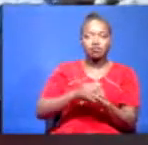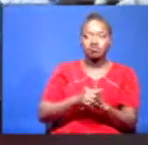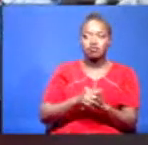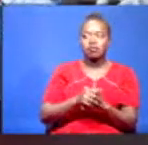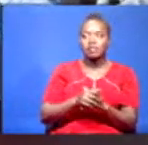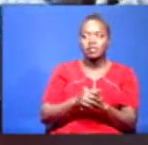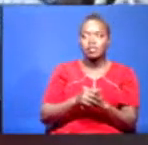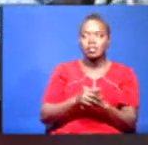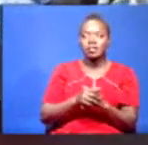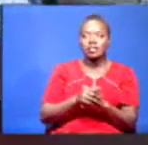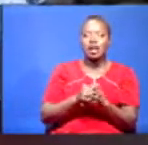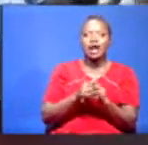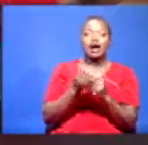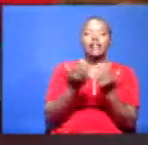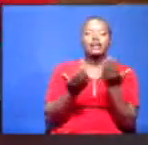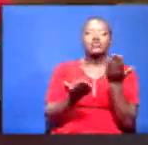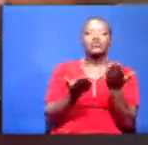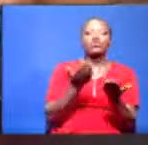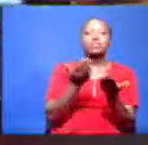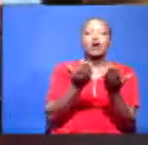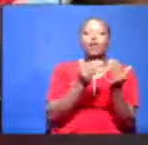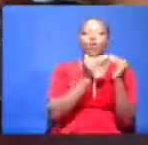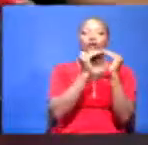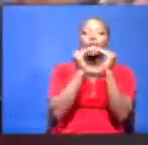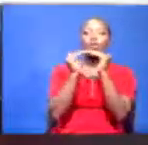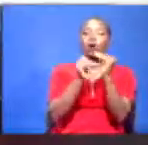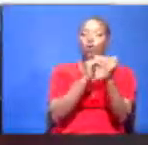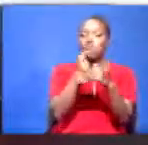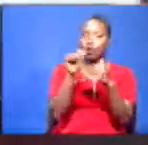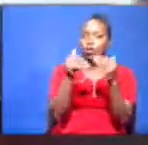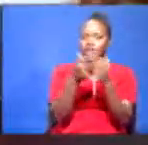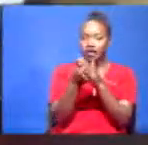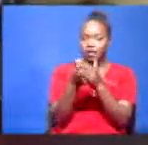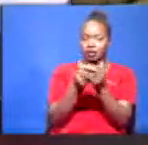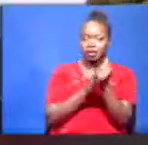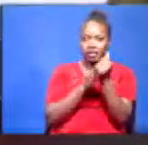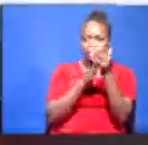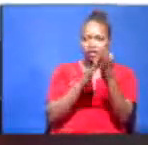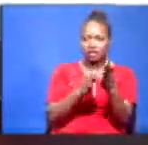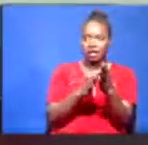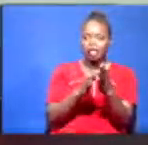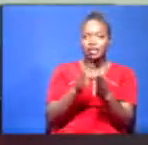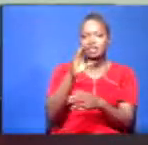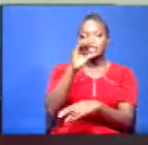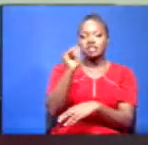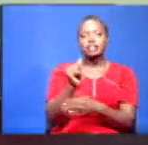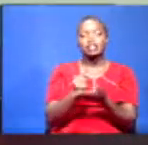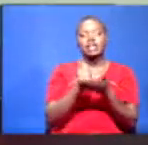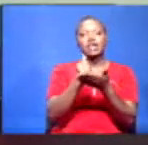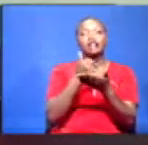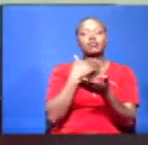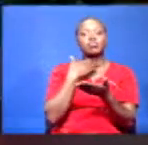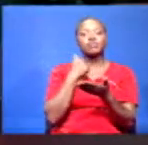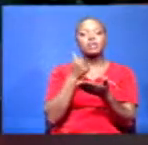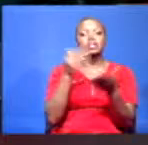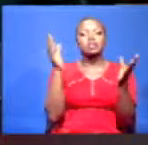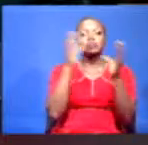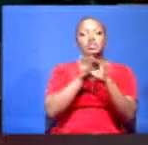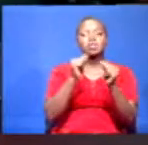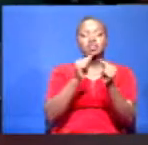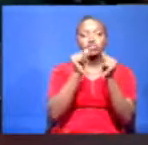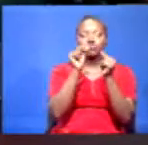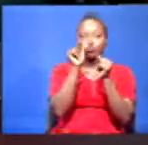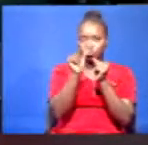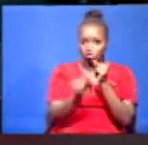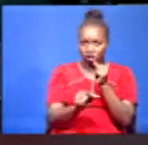And Usawa Kwa Wote Party leader Mwangi Wa Iria seeks the Chief Justice intervention in his presidential candidacy